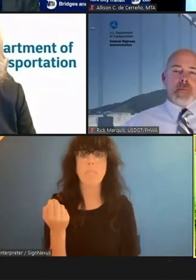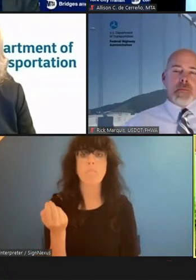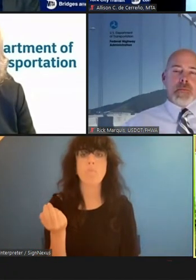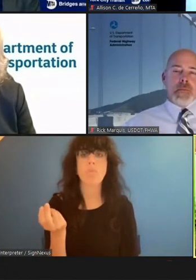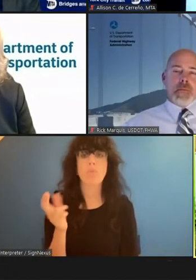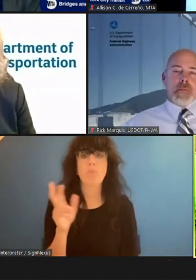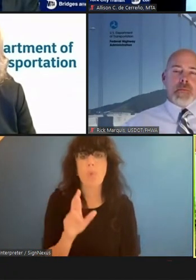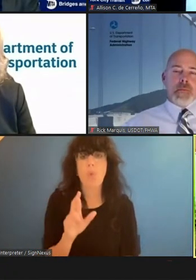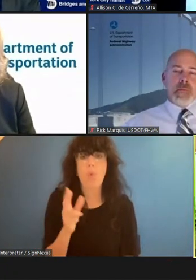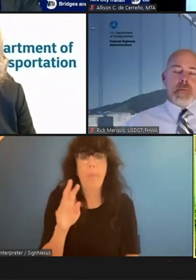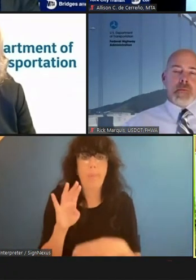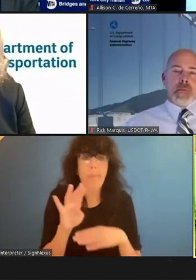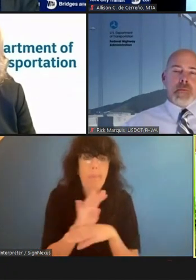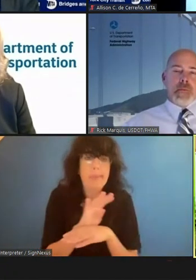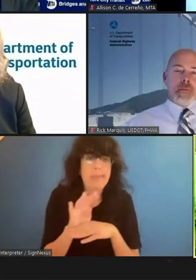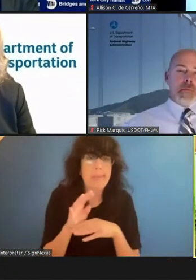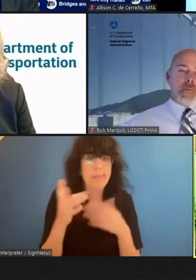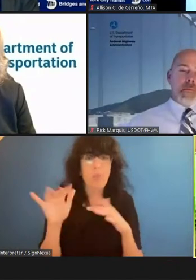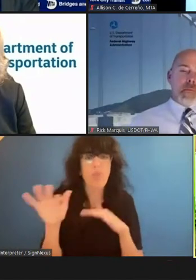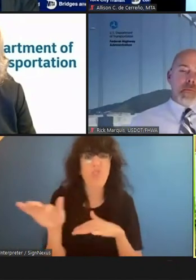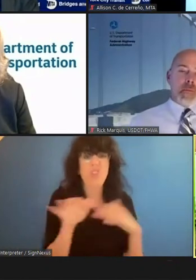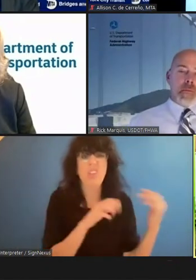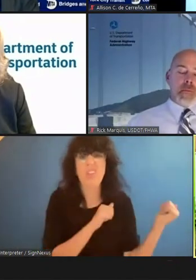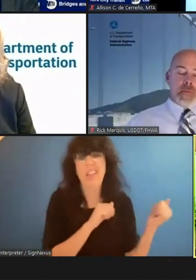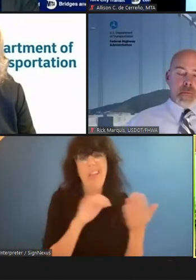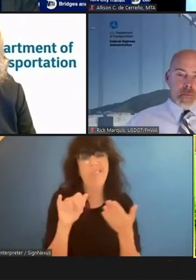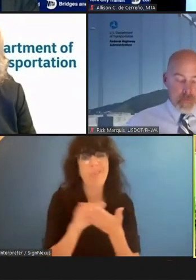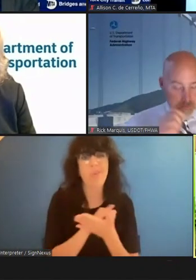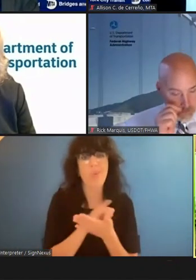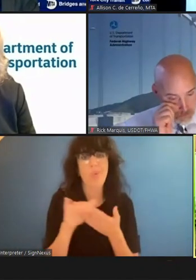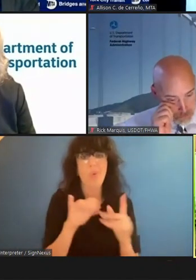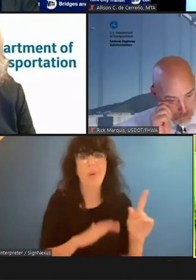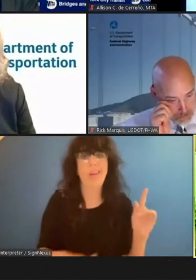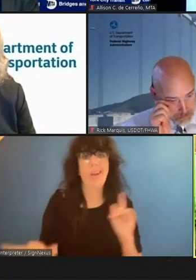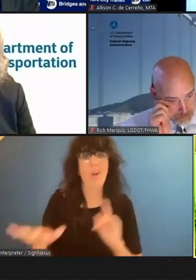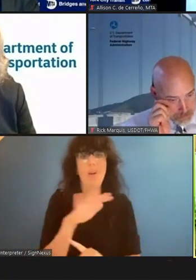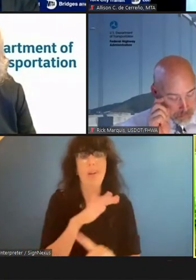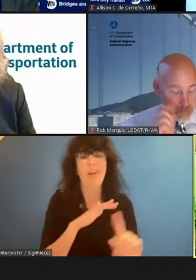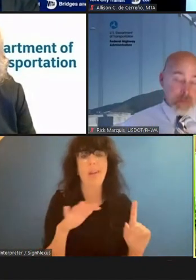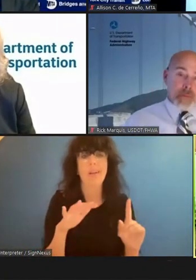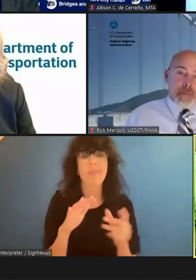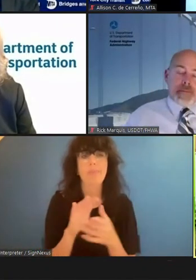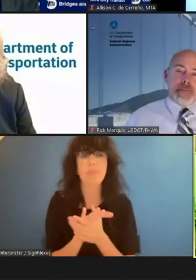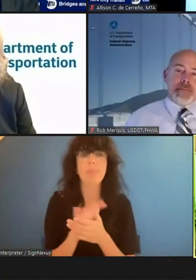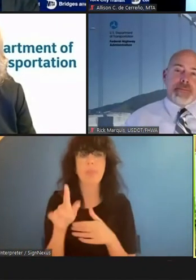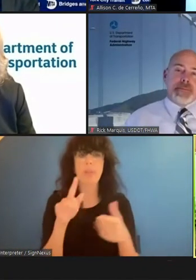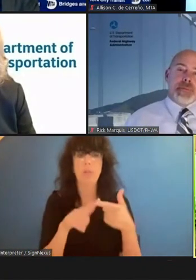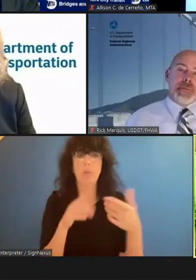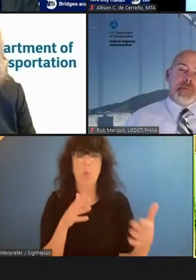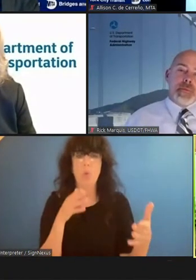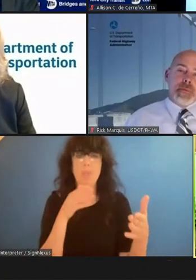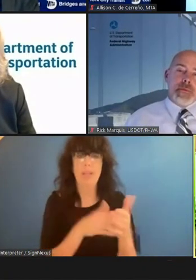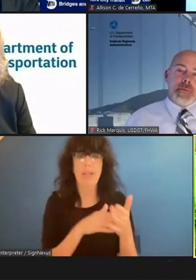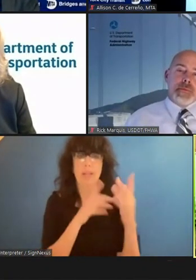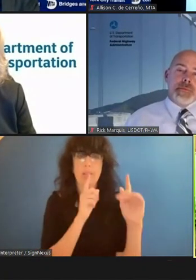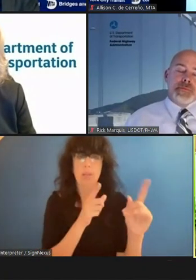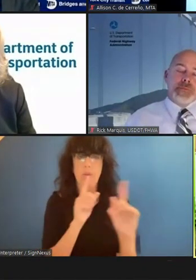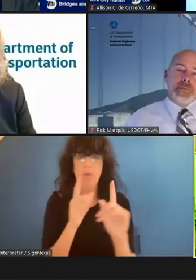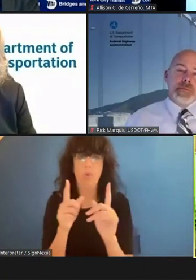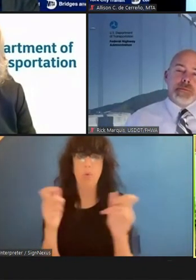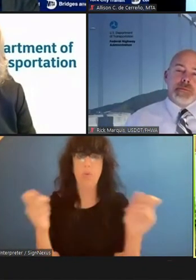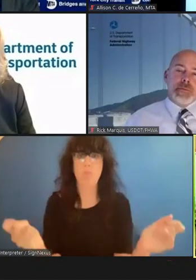businesses to leave the entire new york city metro area this goes against the goal of bringing business